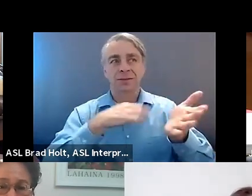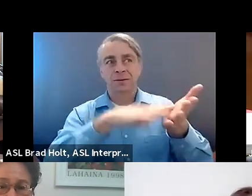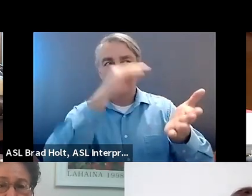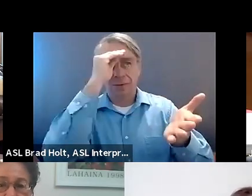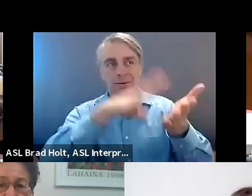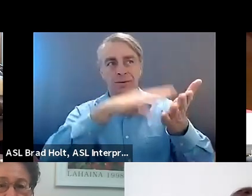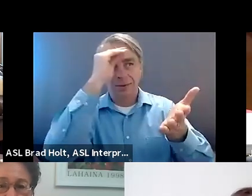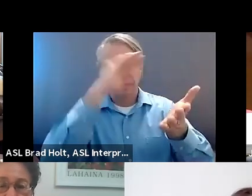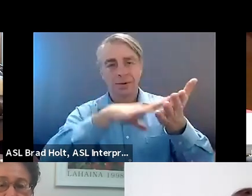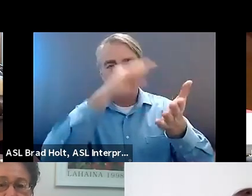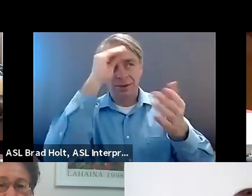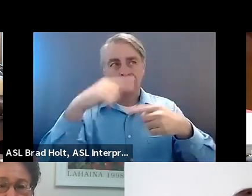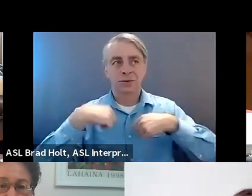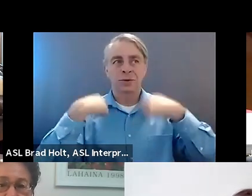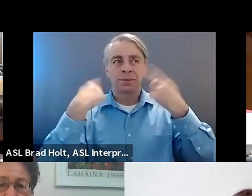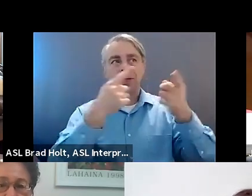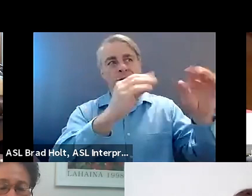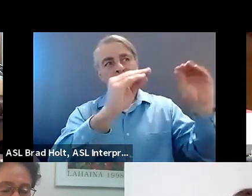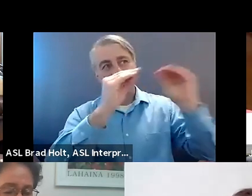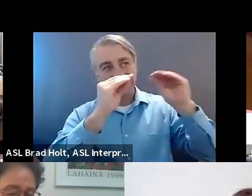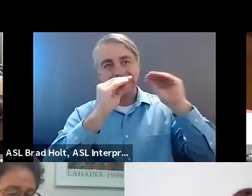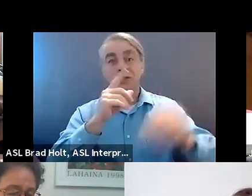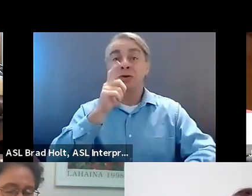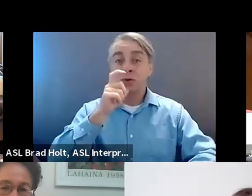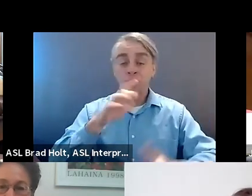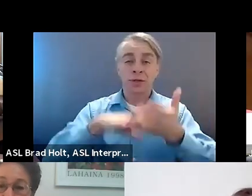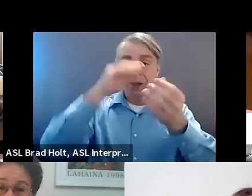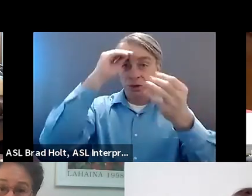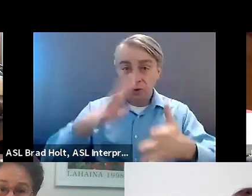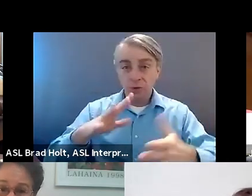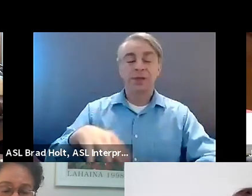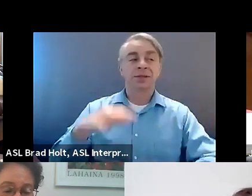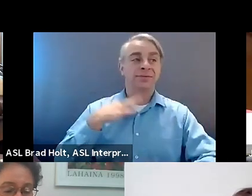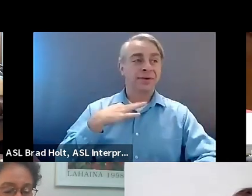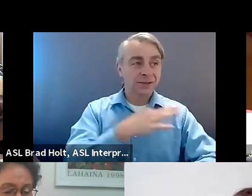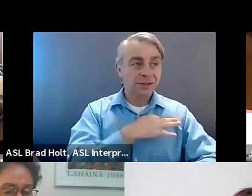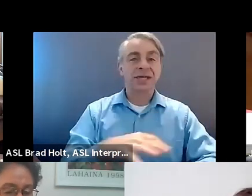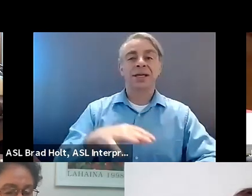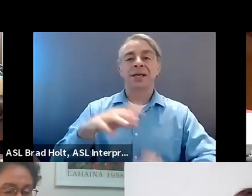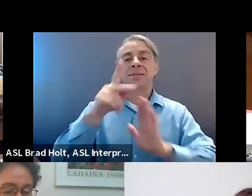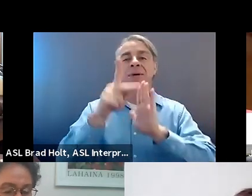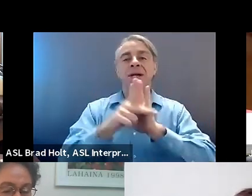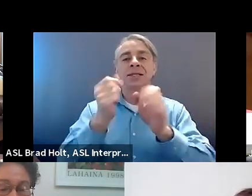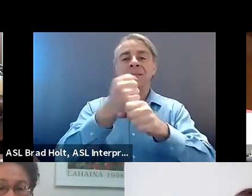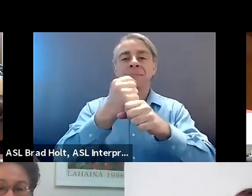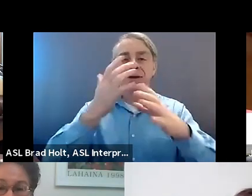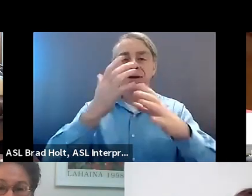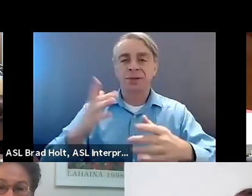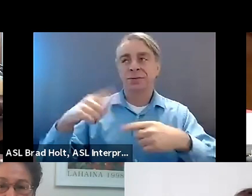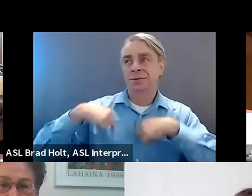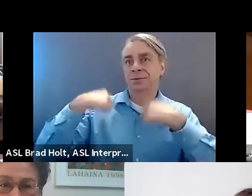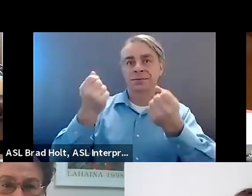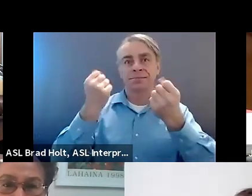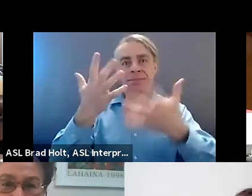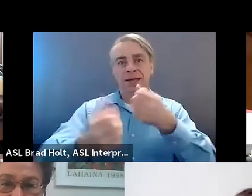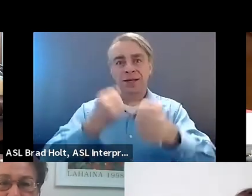of students, but of faculty, of researchers, of policymakers over many years. You've led the field,